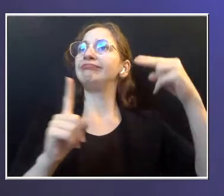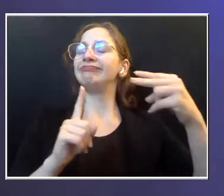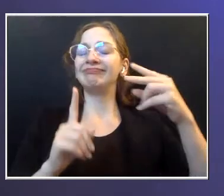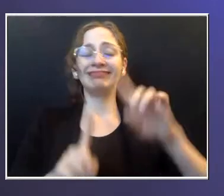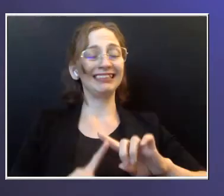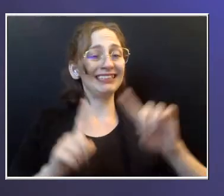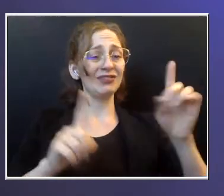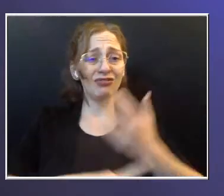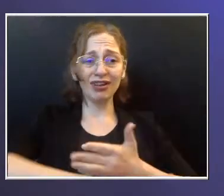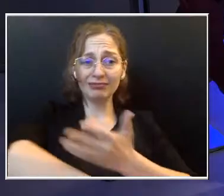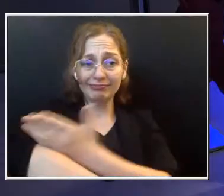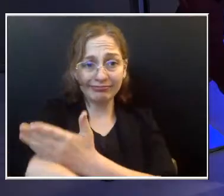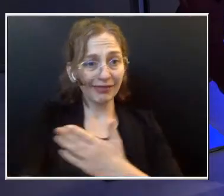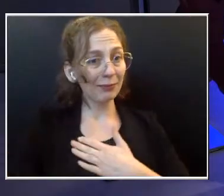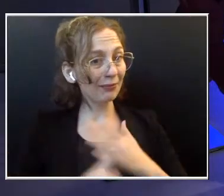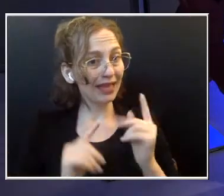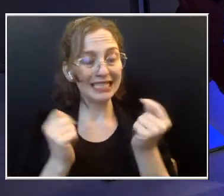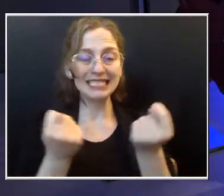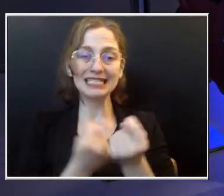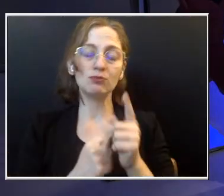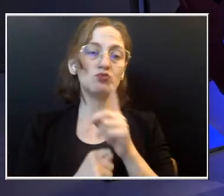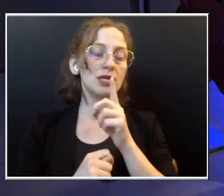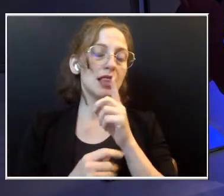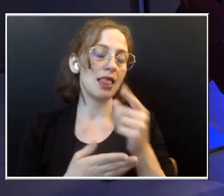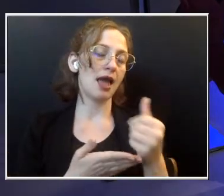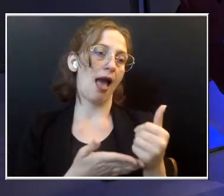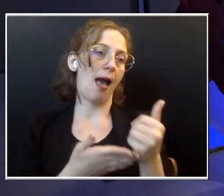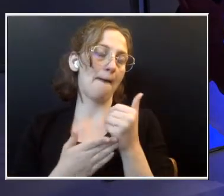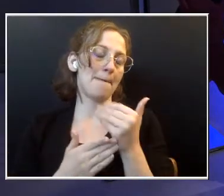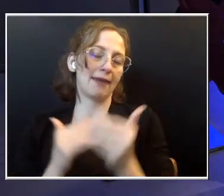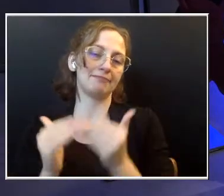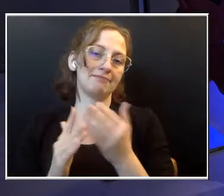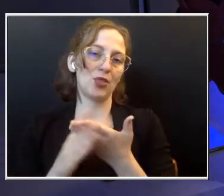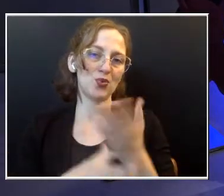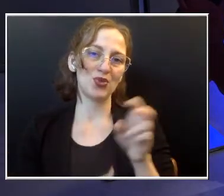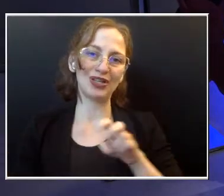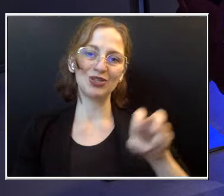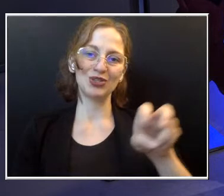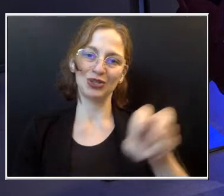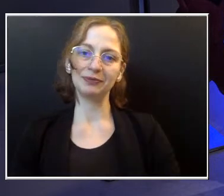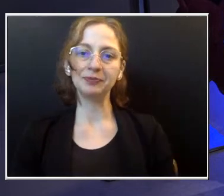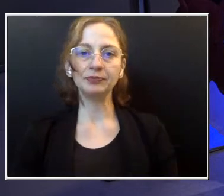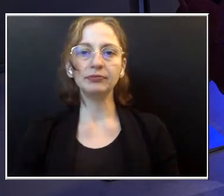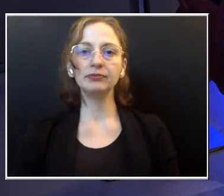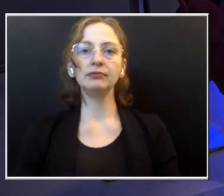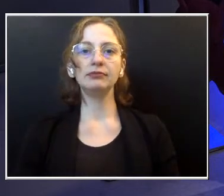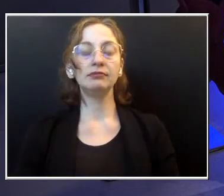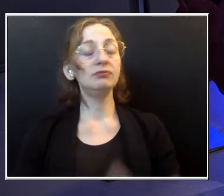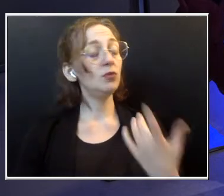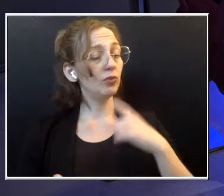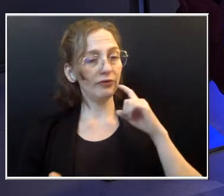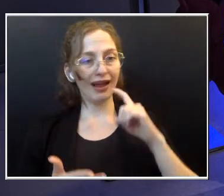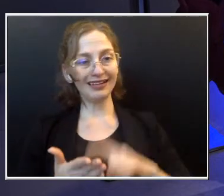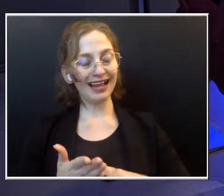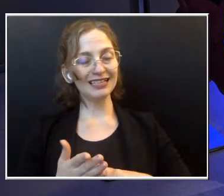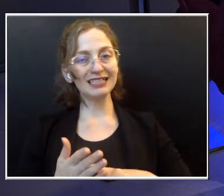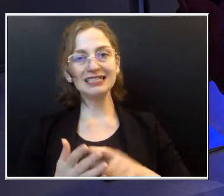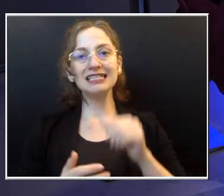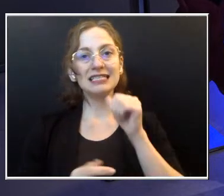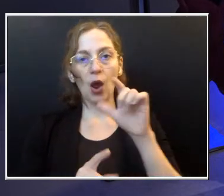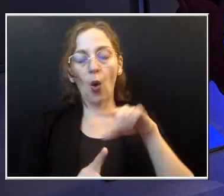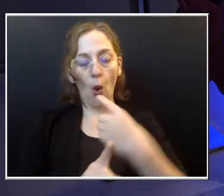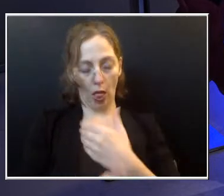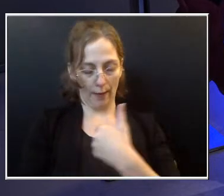bring me to that point. So we also know it's not just about breasts. The skin changes, the weight, your weight changes, and in fact, you